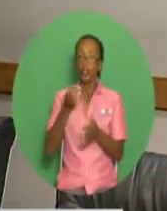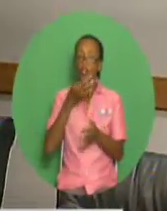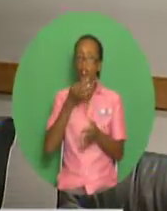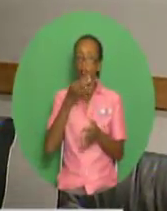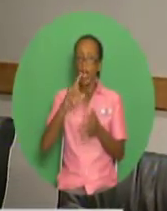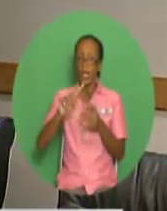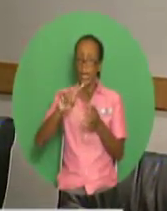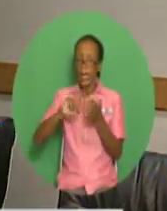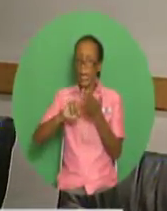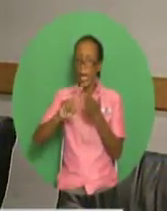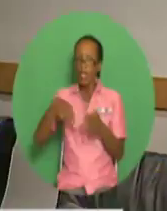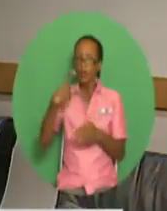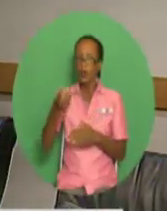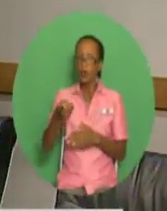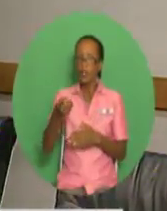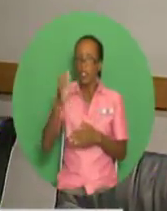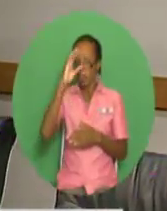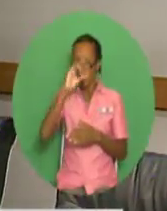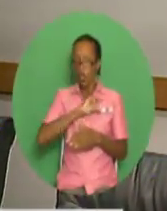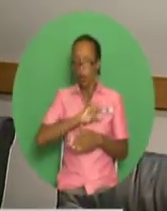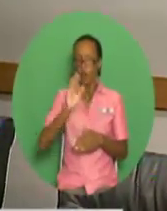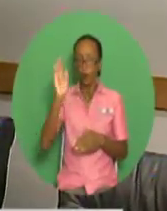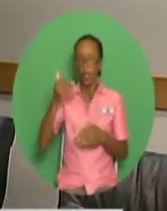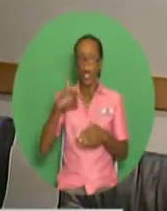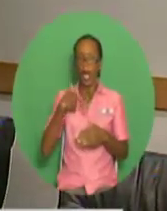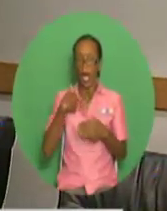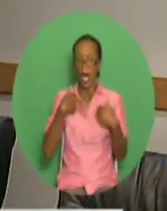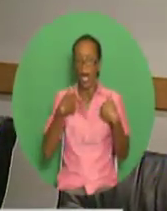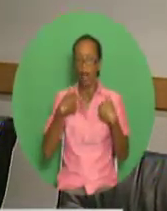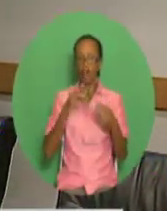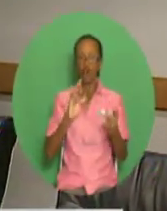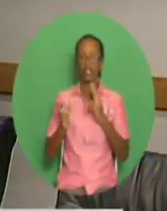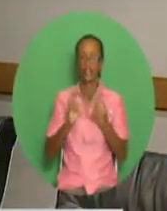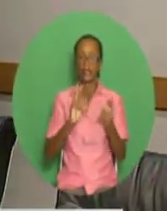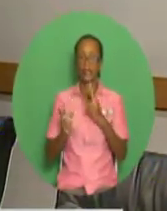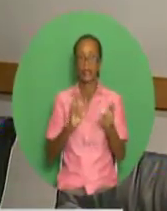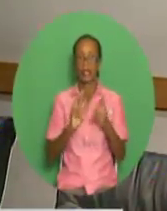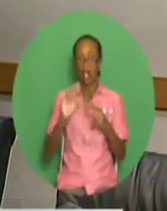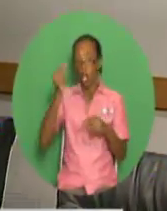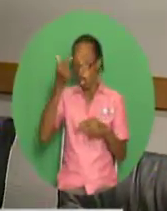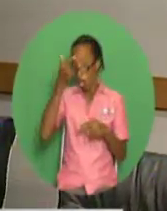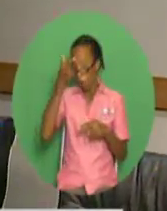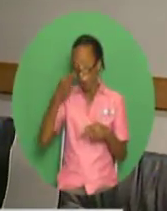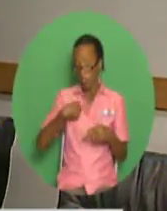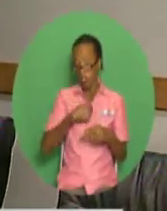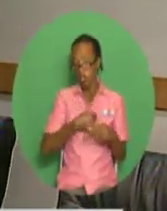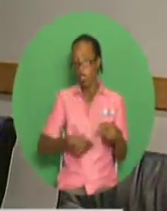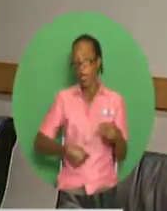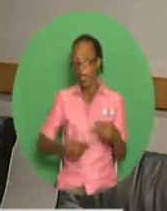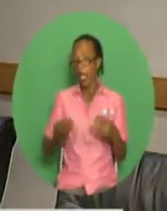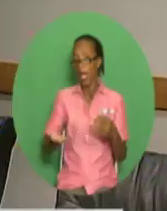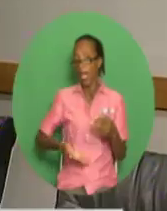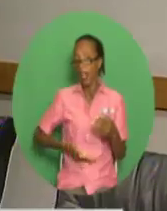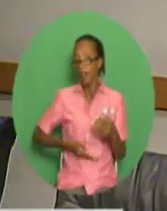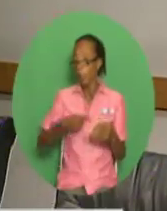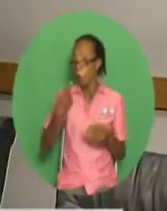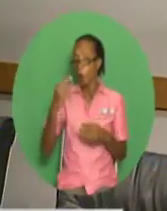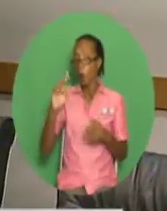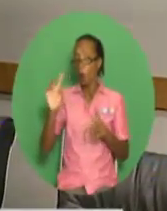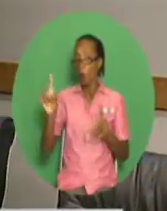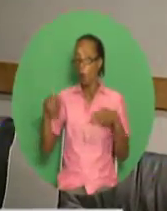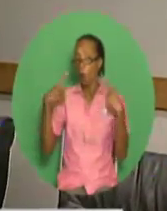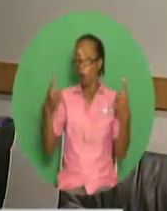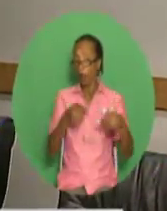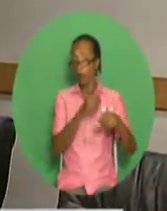next weekend in Chaguaramas. And you'll see how many kids participate. And the government of China has also invited the winners of those